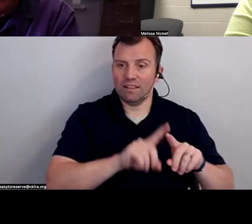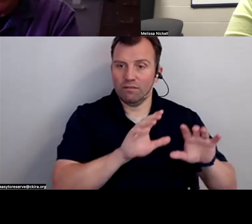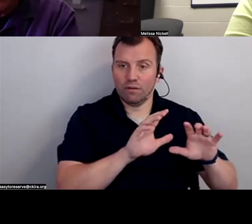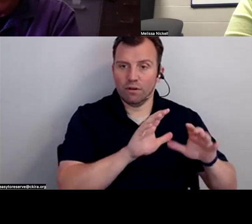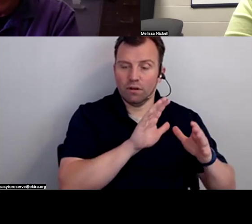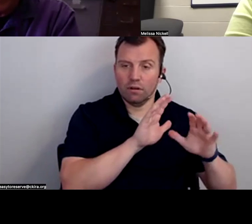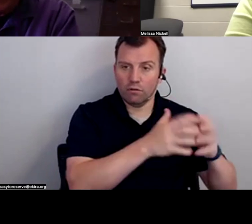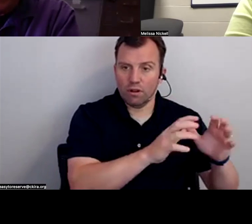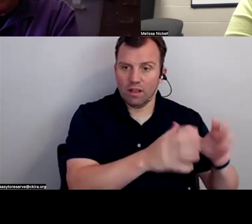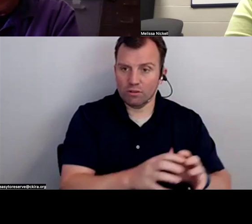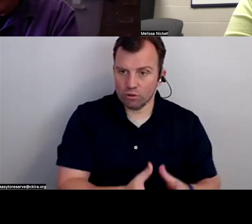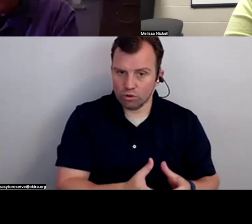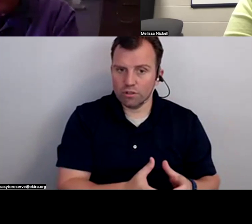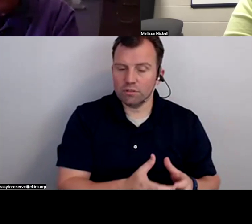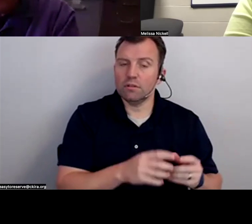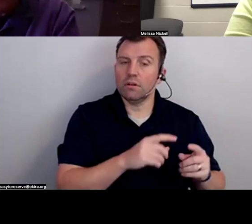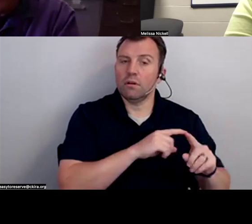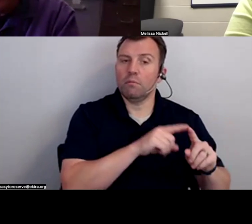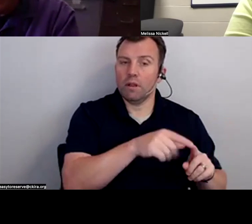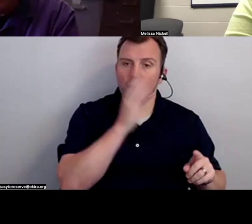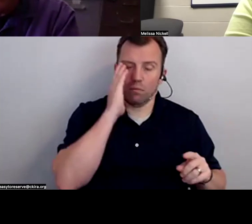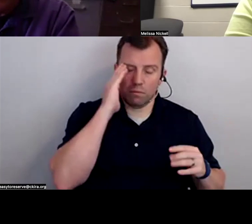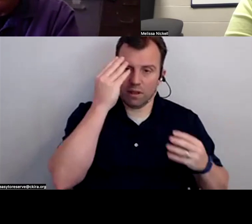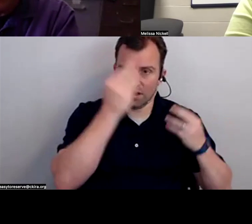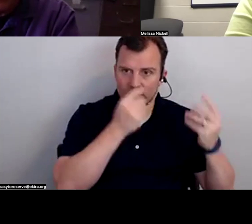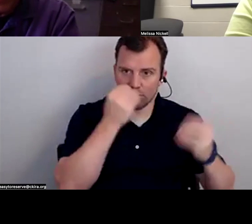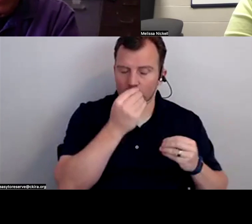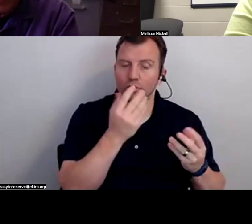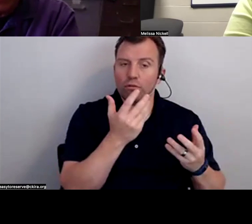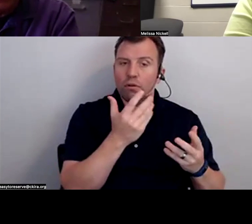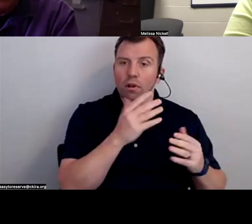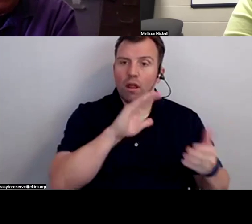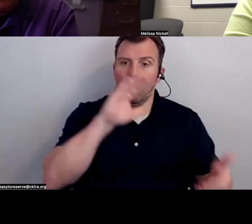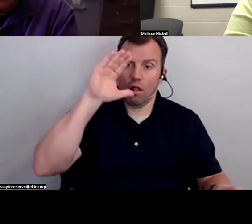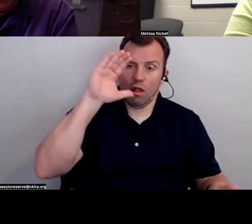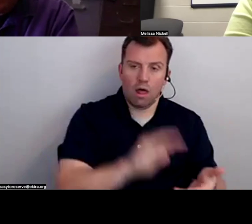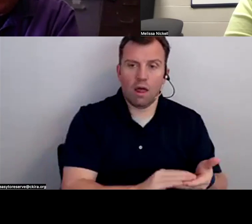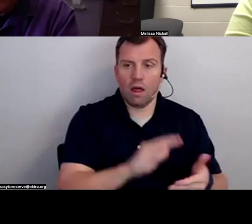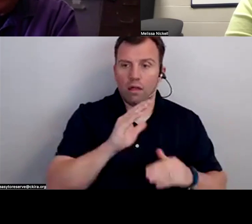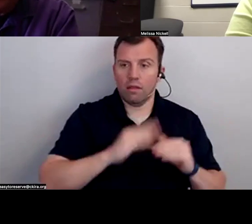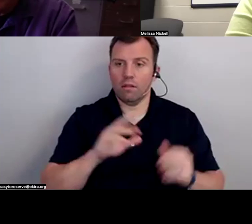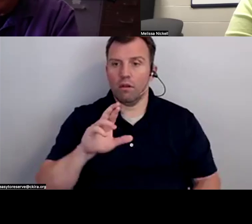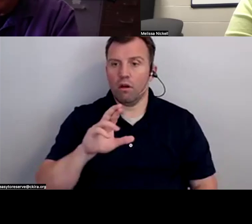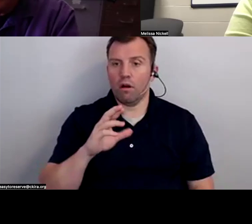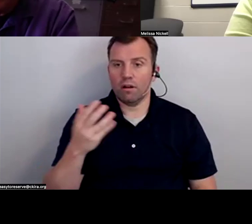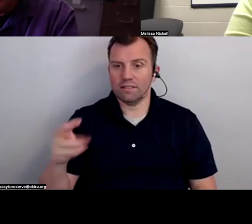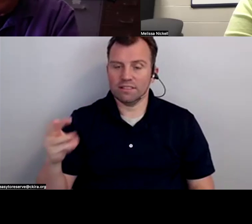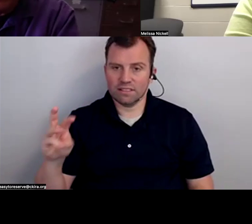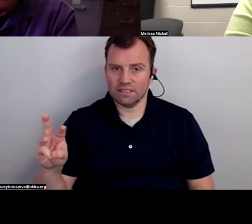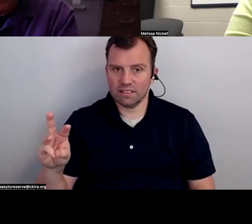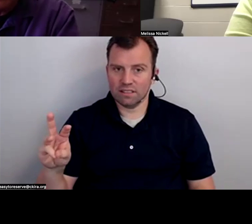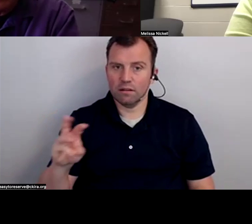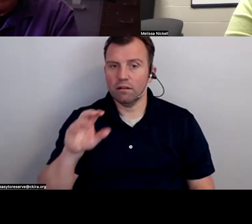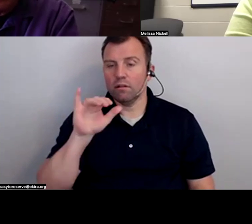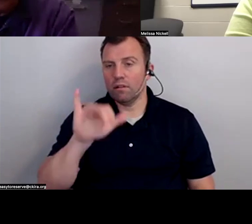pay lines differ, but they're going to be considerably lower than the R16. So I think those are some